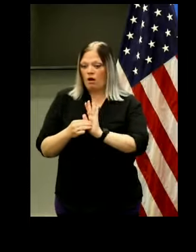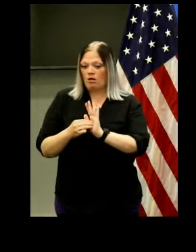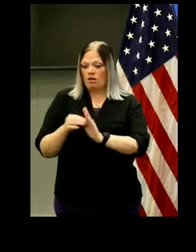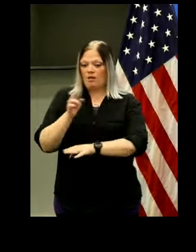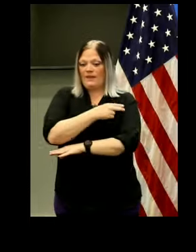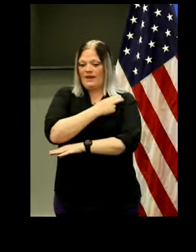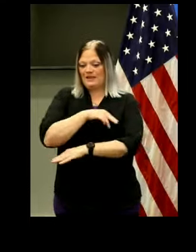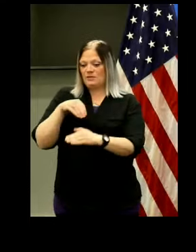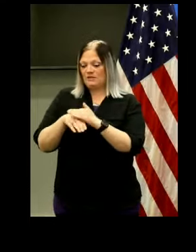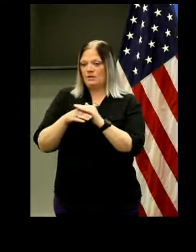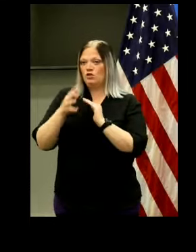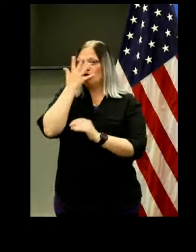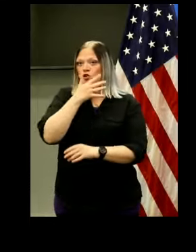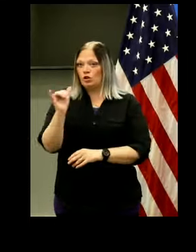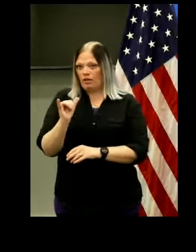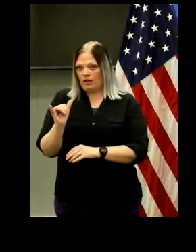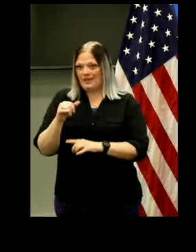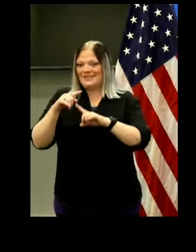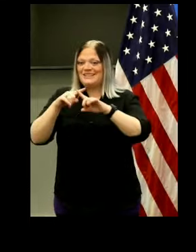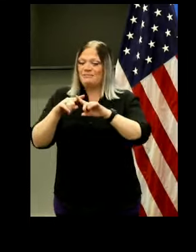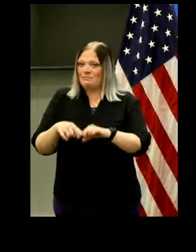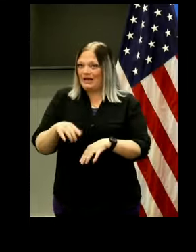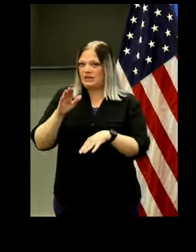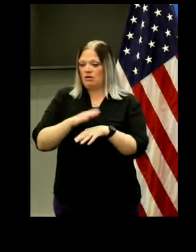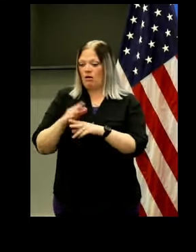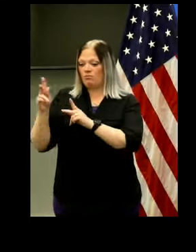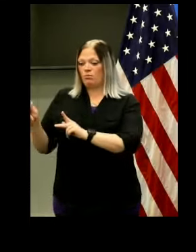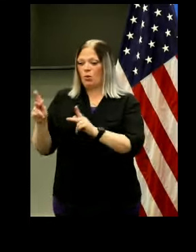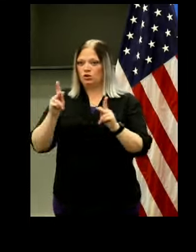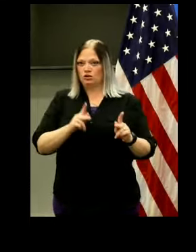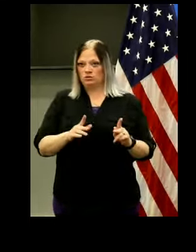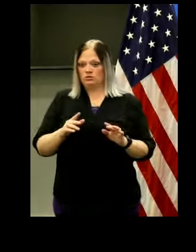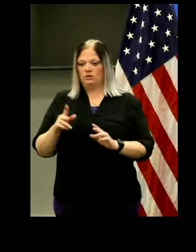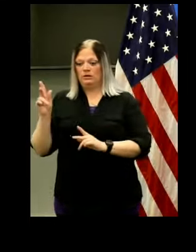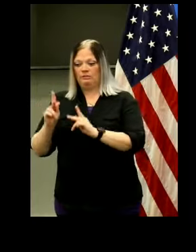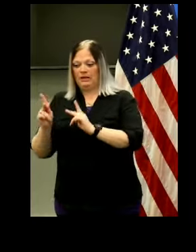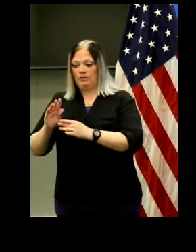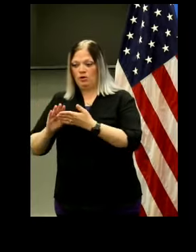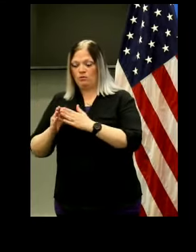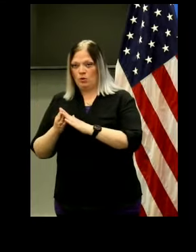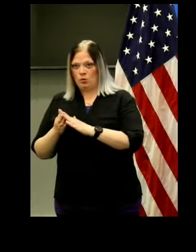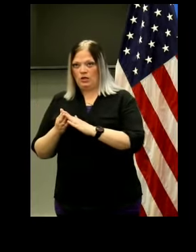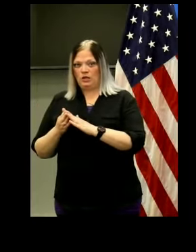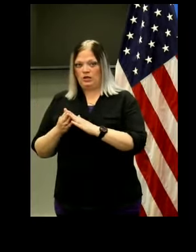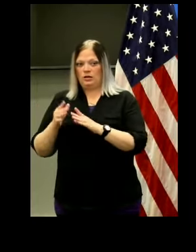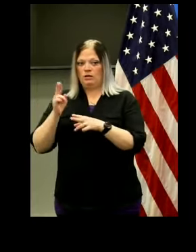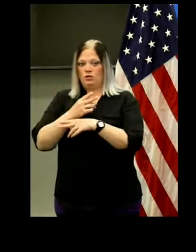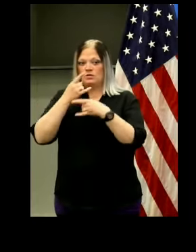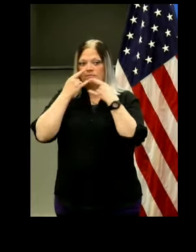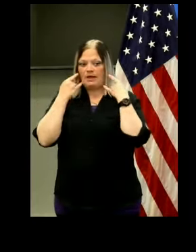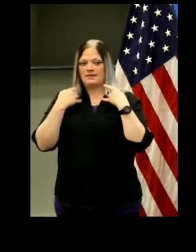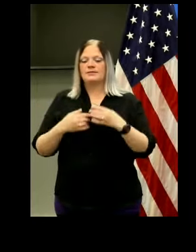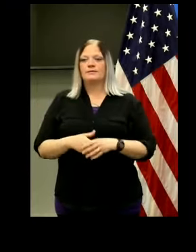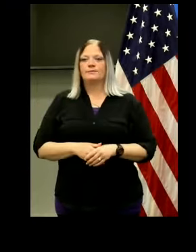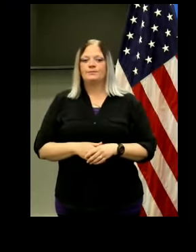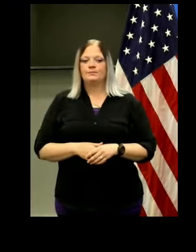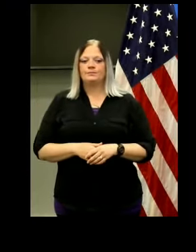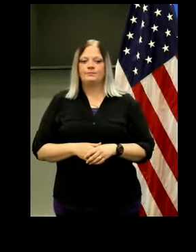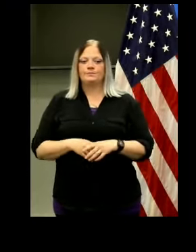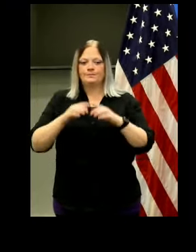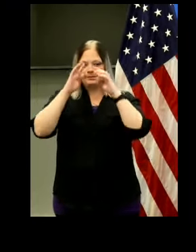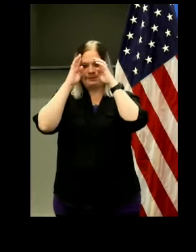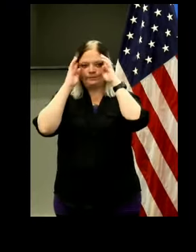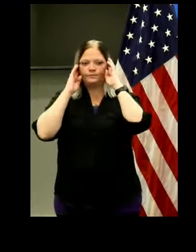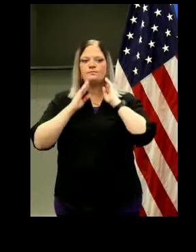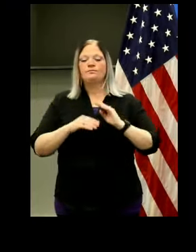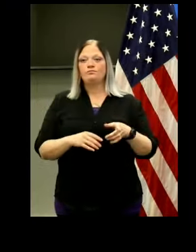hospital admissions would look like depending on the proportion of people in our community that are wearing masks. So this is a